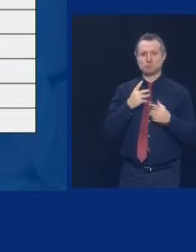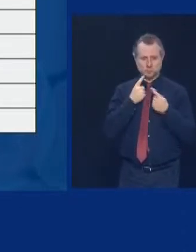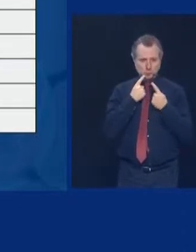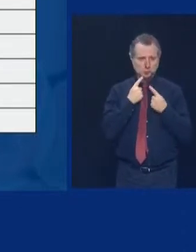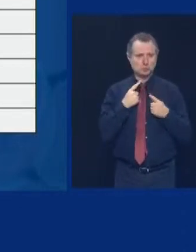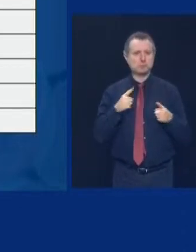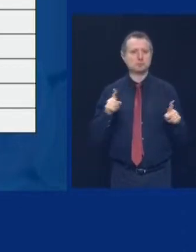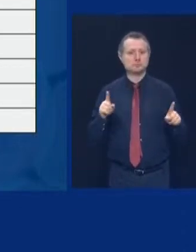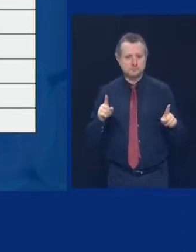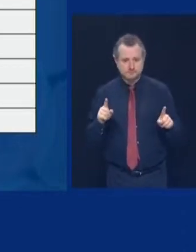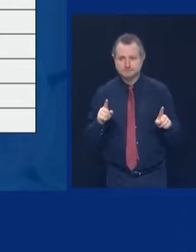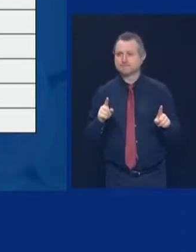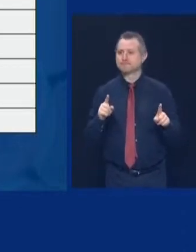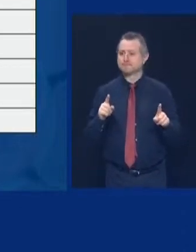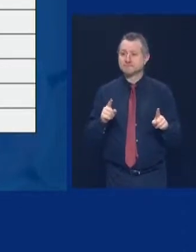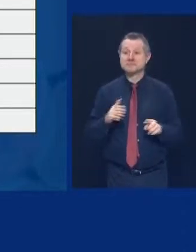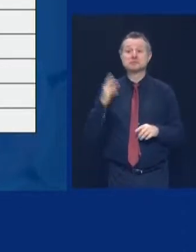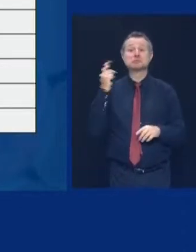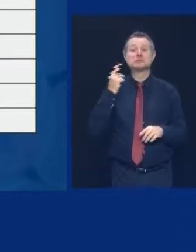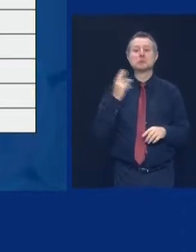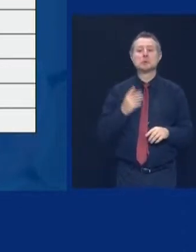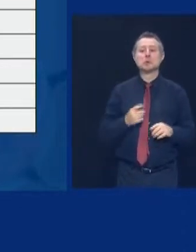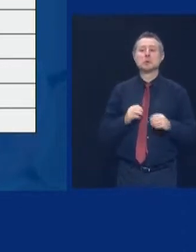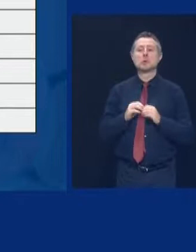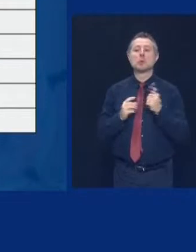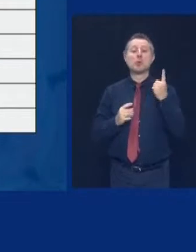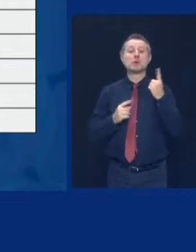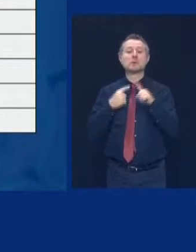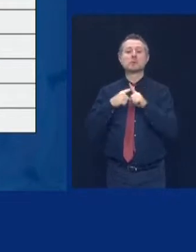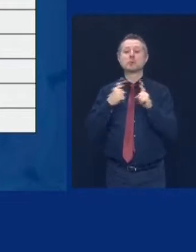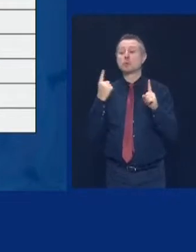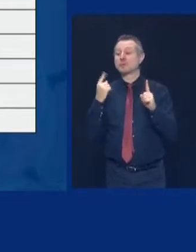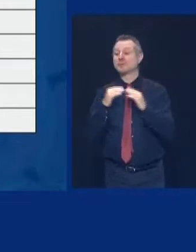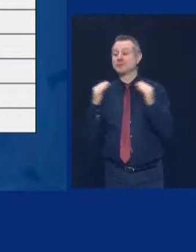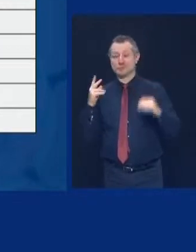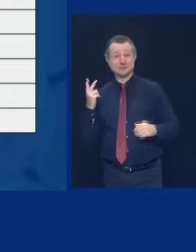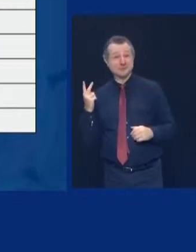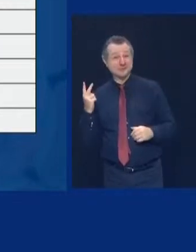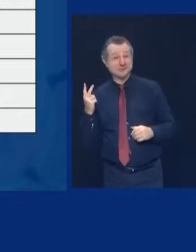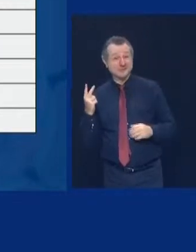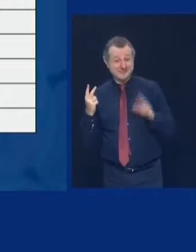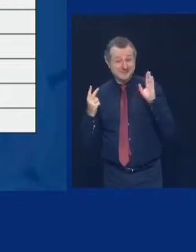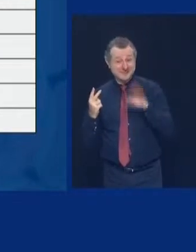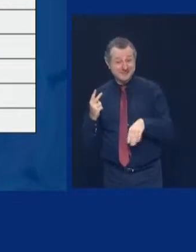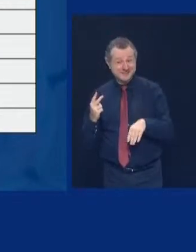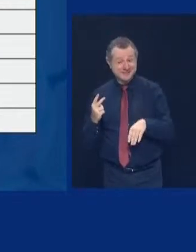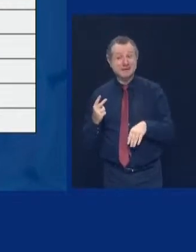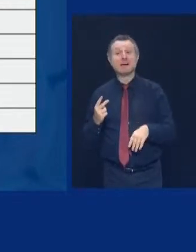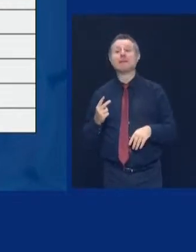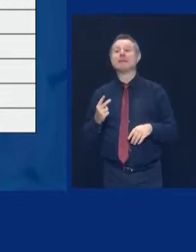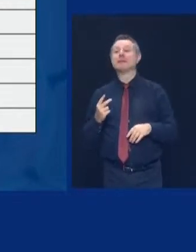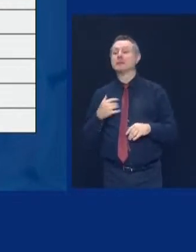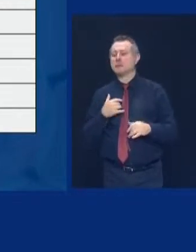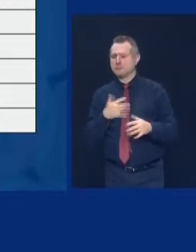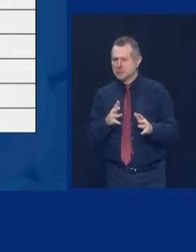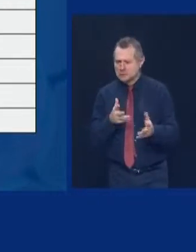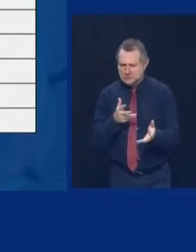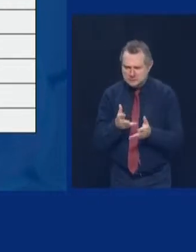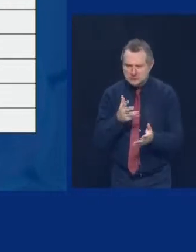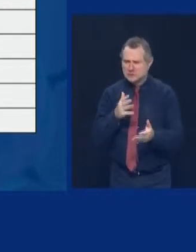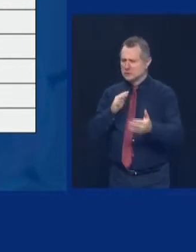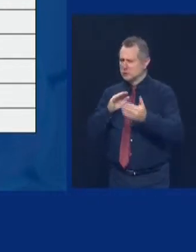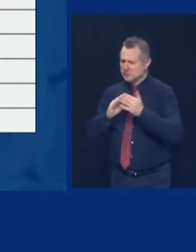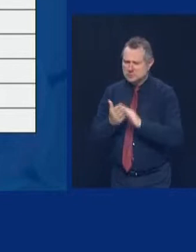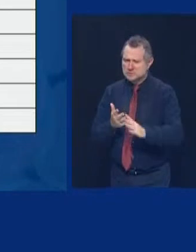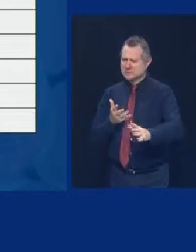working. Again, because 1 and 1 equals 2. If you talk to the community about increasing compliance, if you